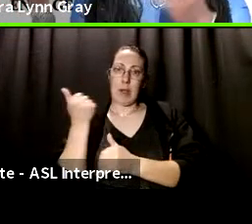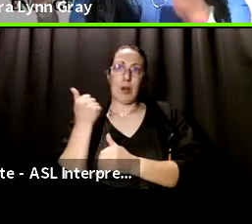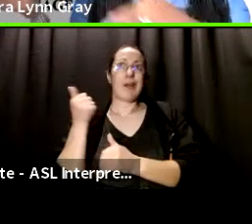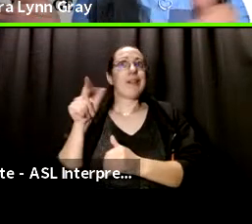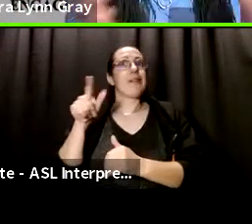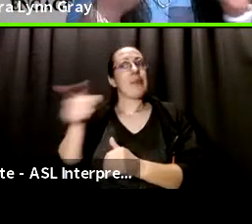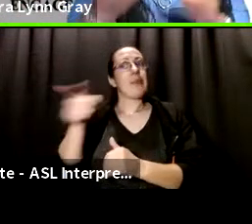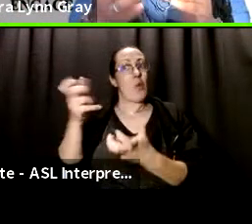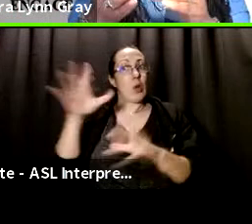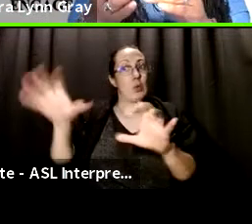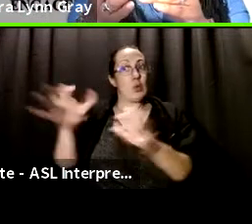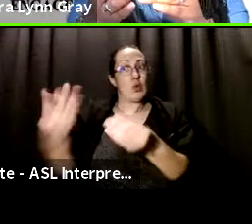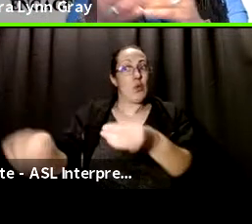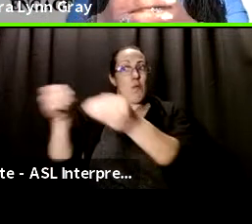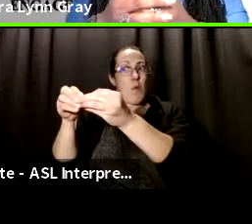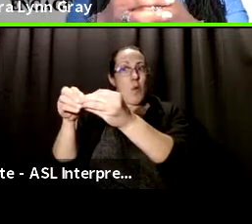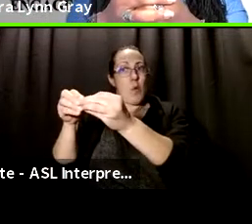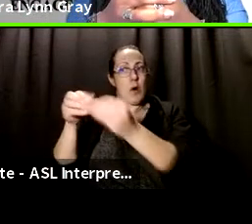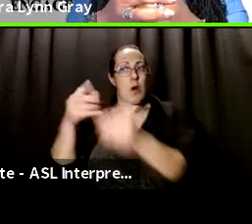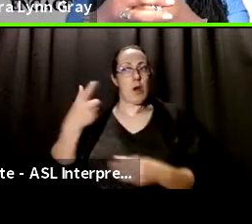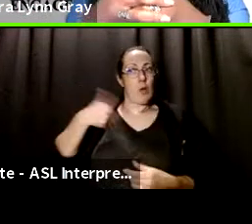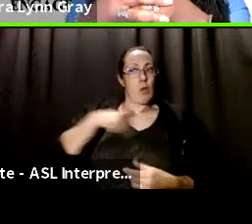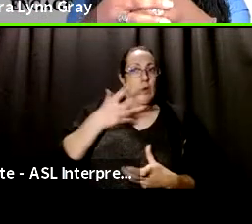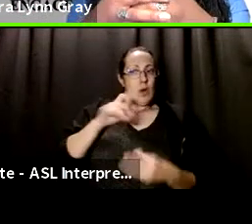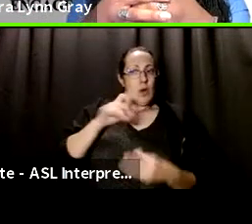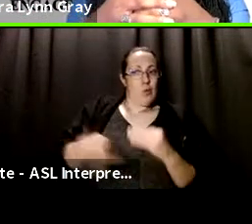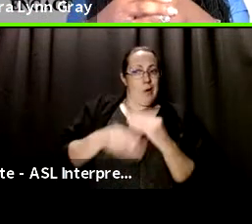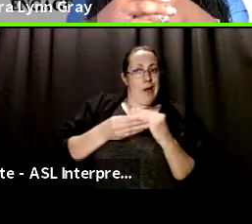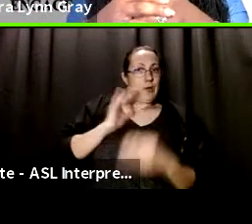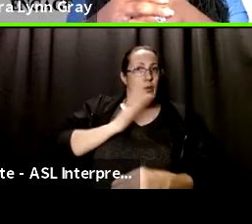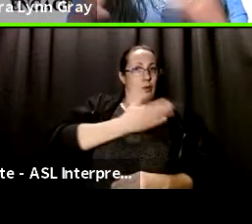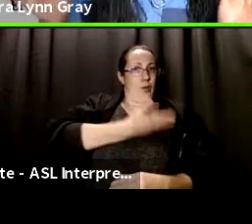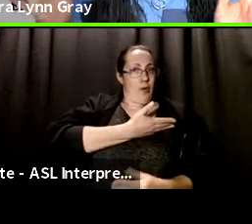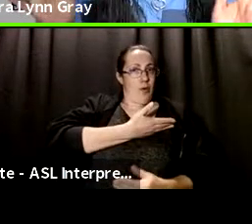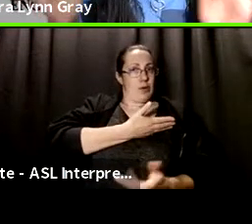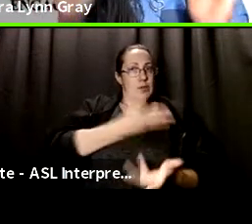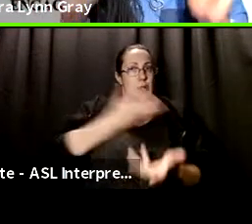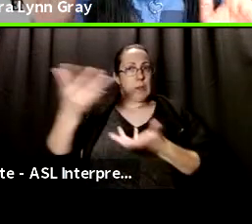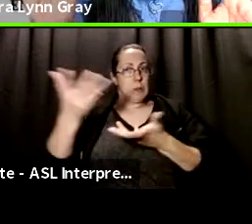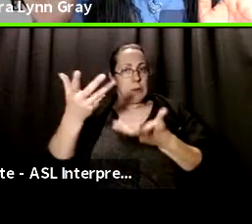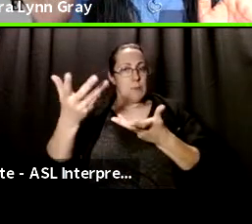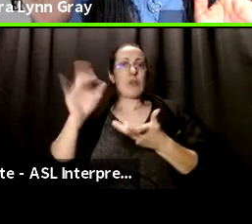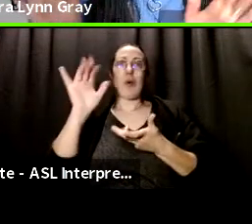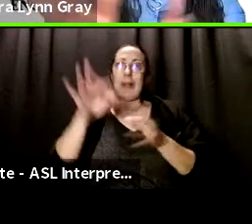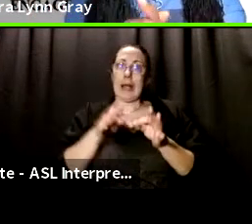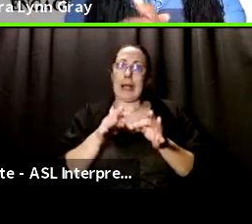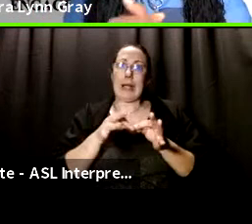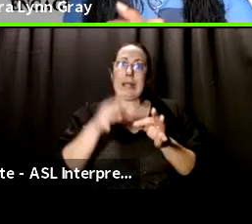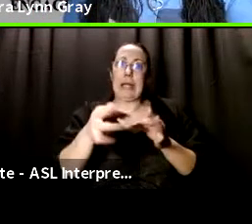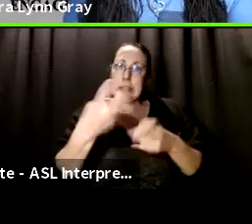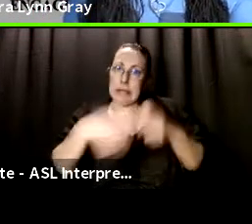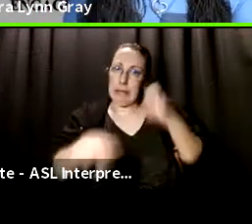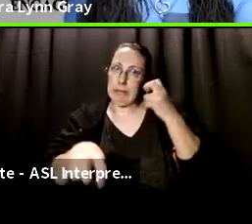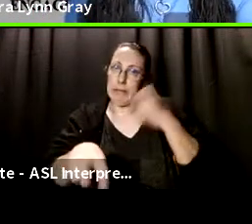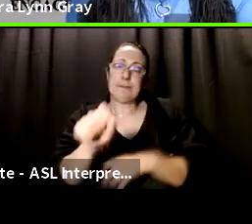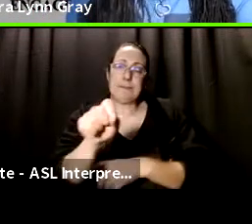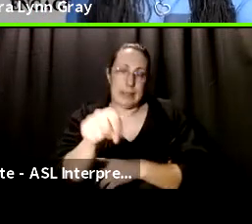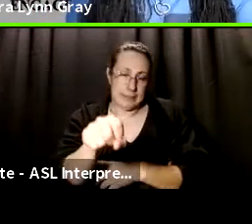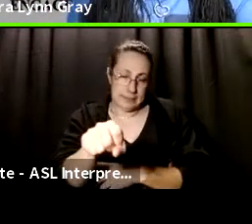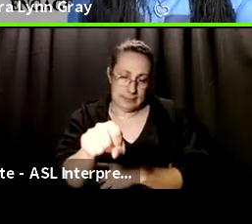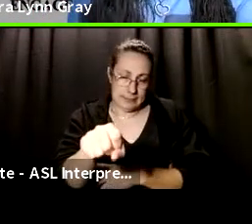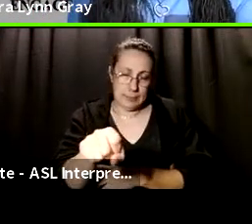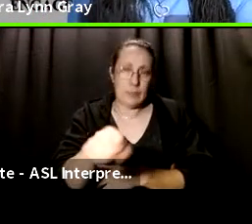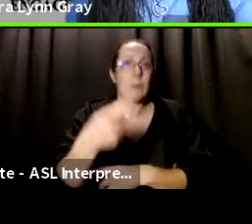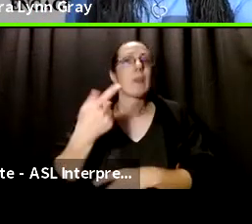project, and we wanted to add some elements to ours. So the delay, though difficult,